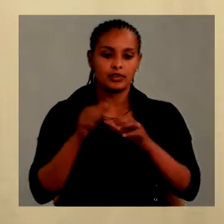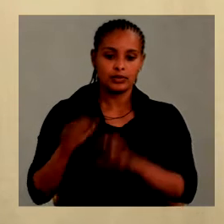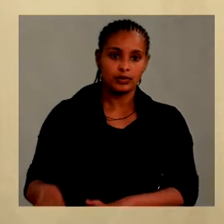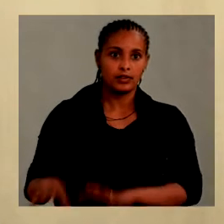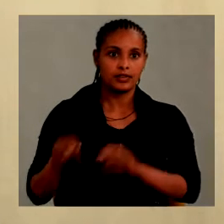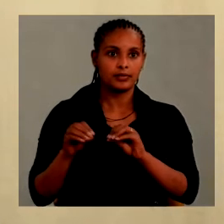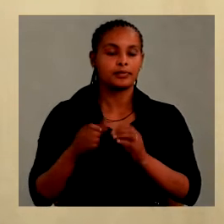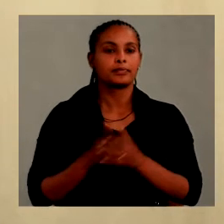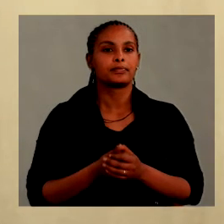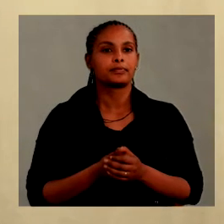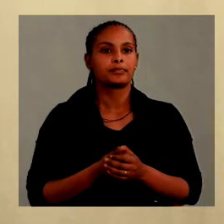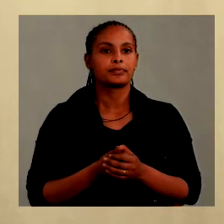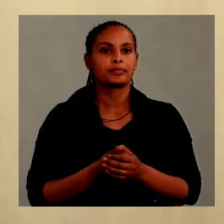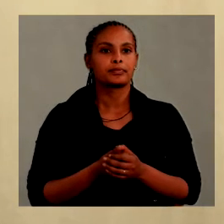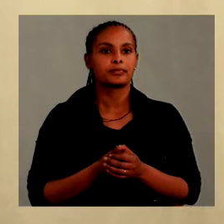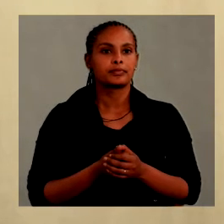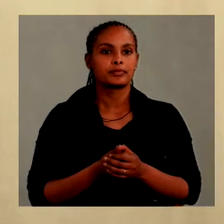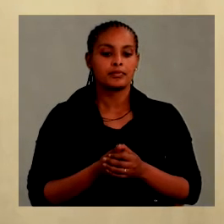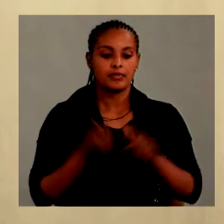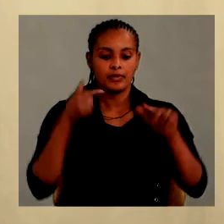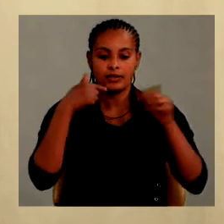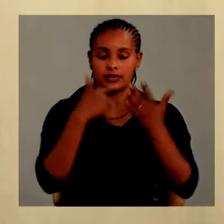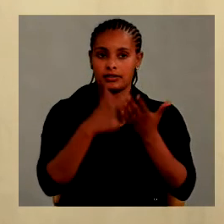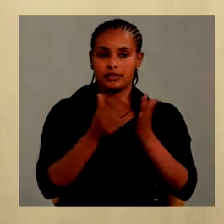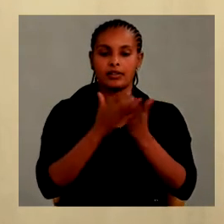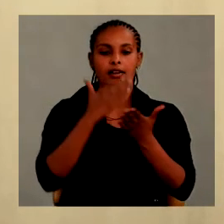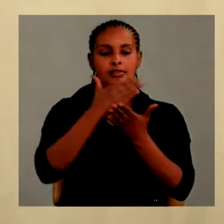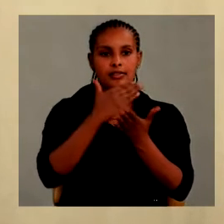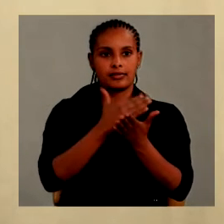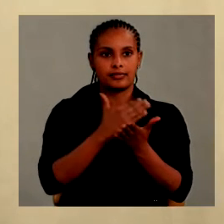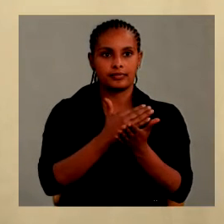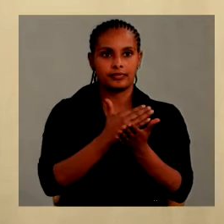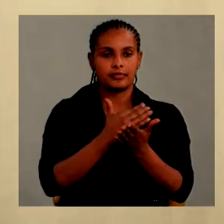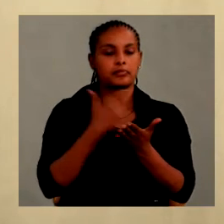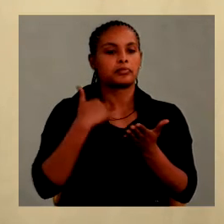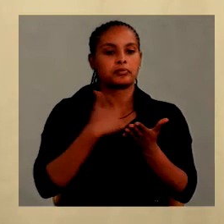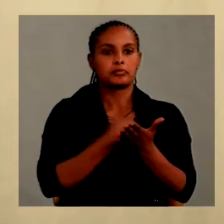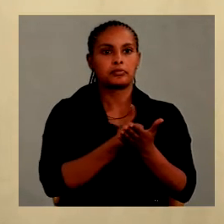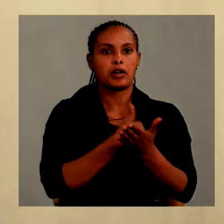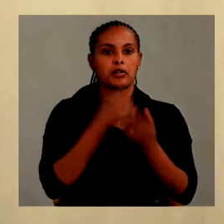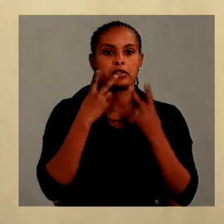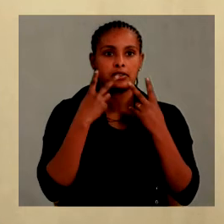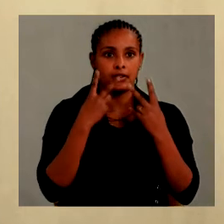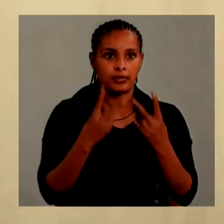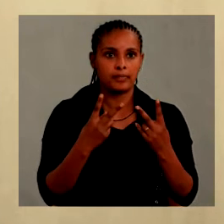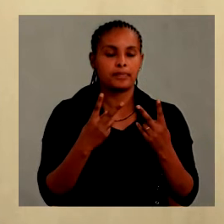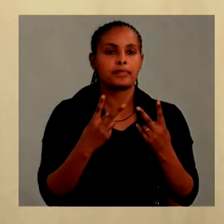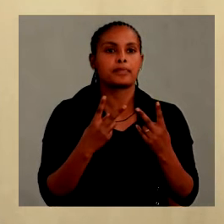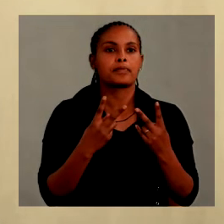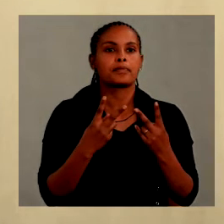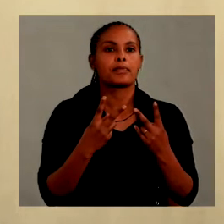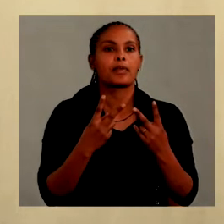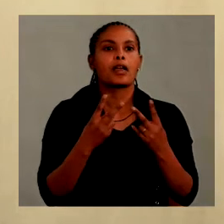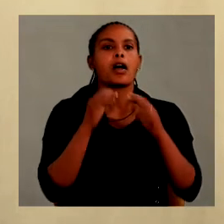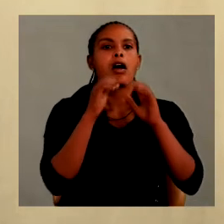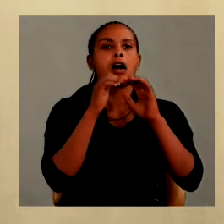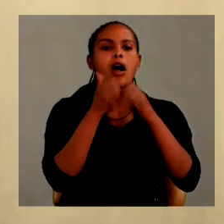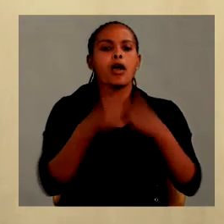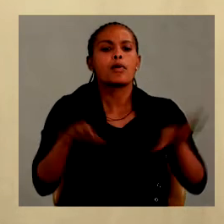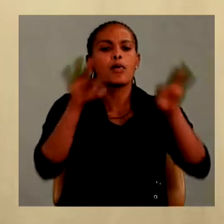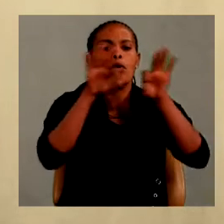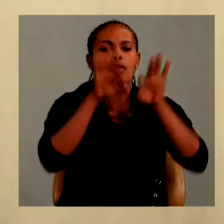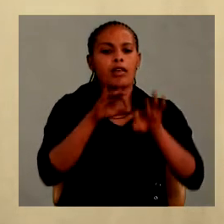students. In this lesson, we are going to see how